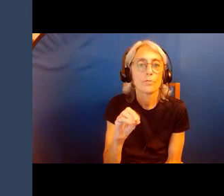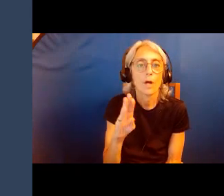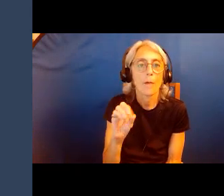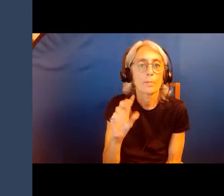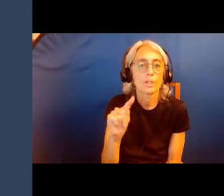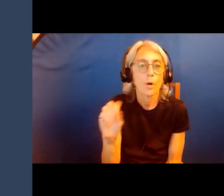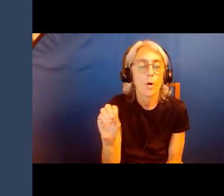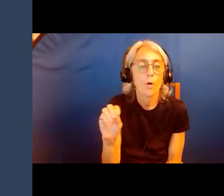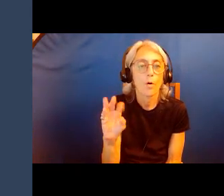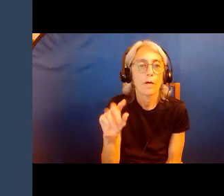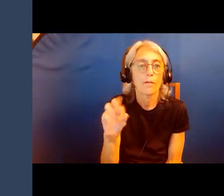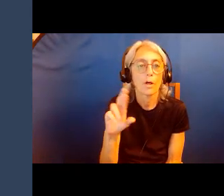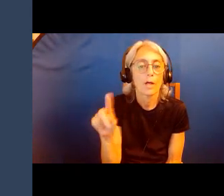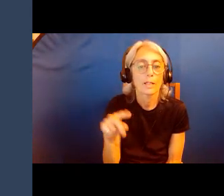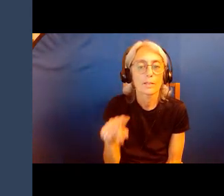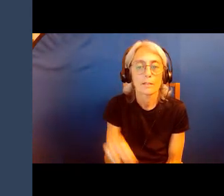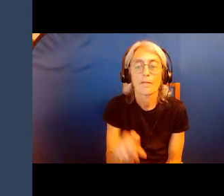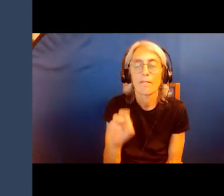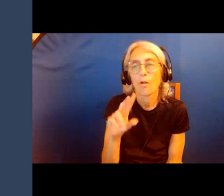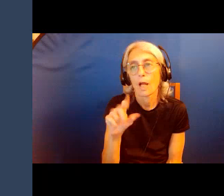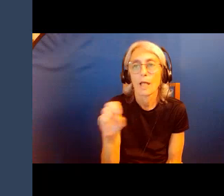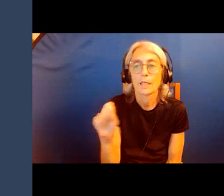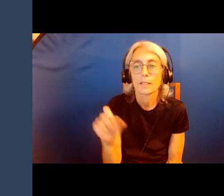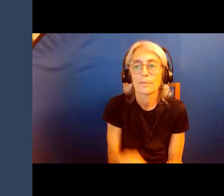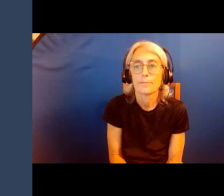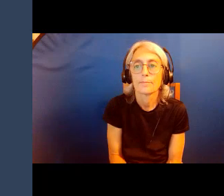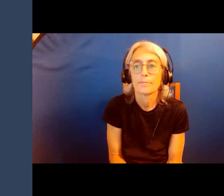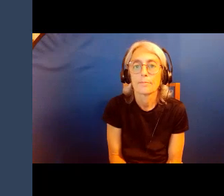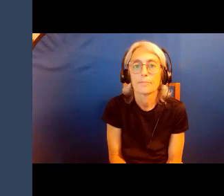Flores. Please unmute yourself to begin your comment.